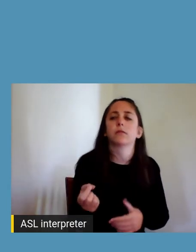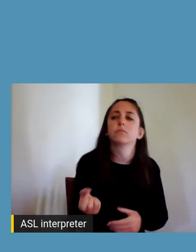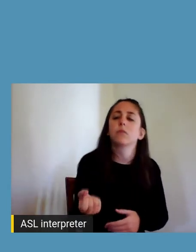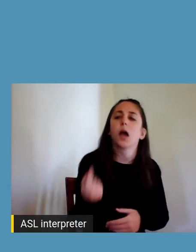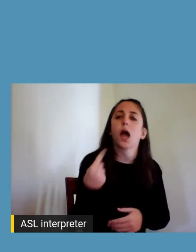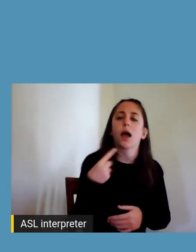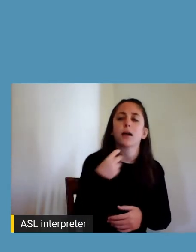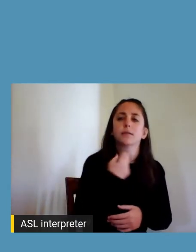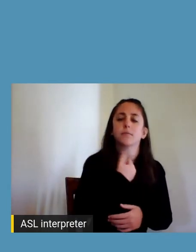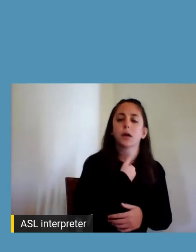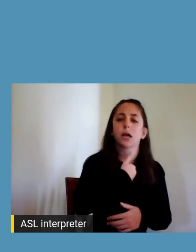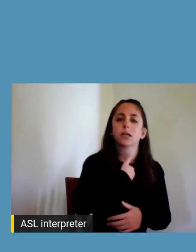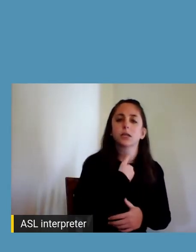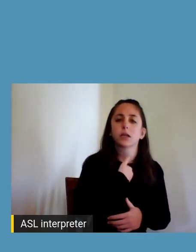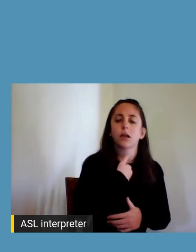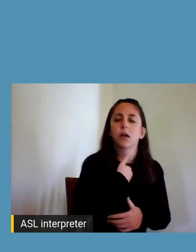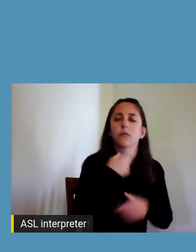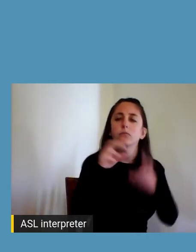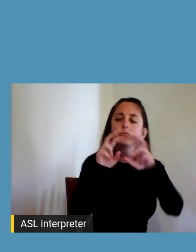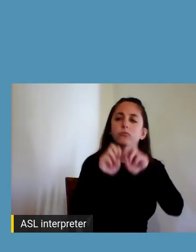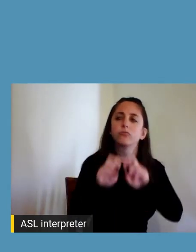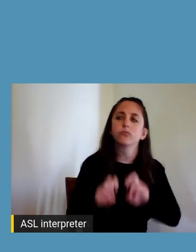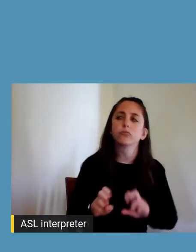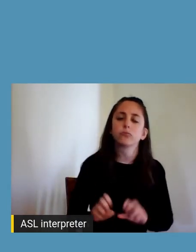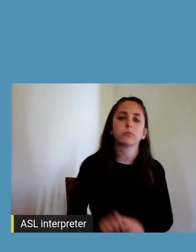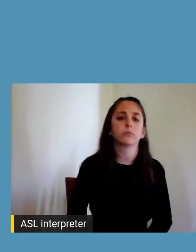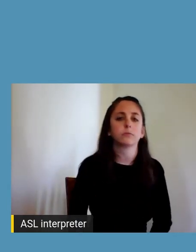I'm making the assessments at each step.